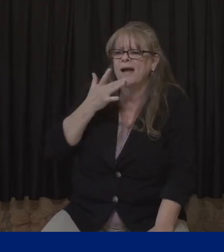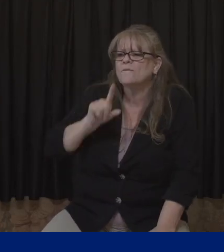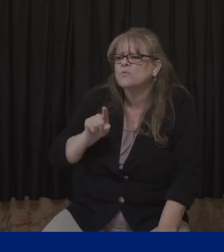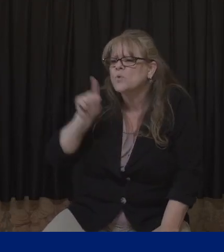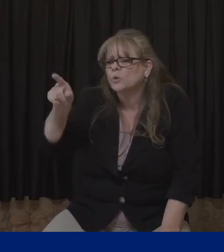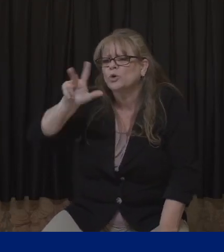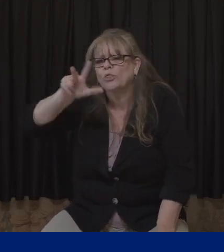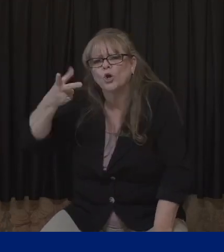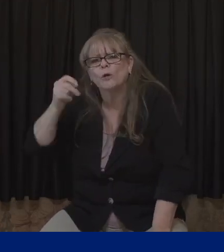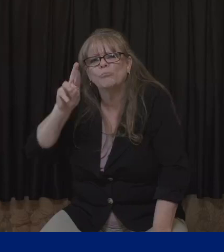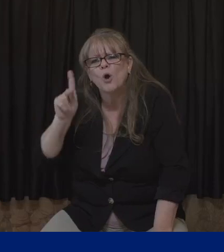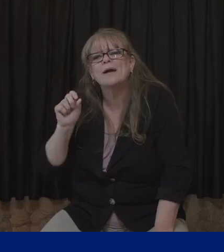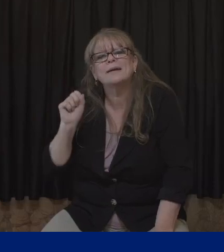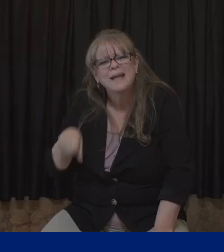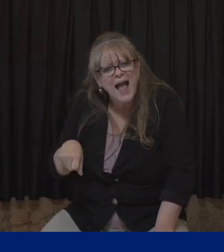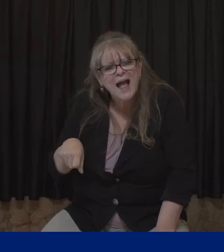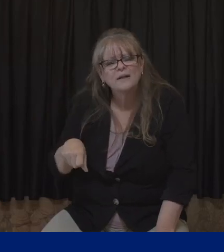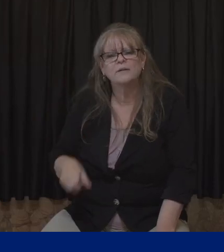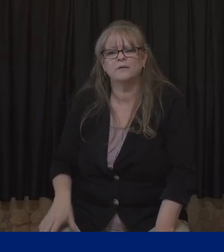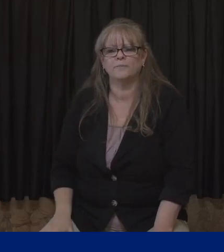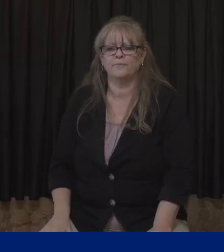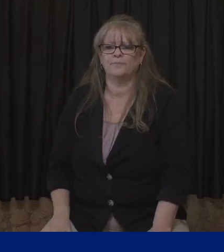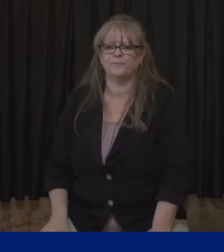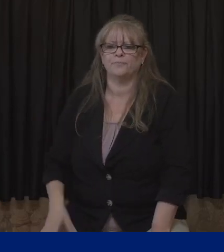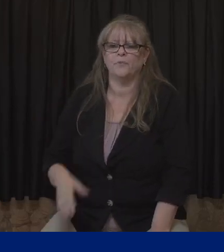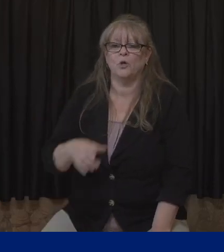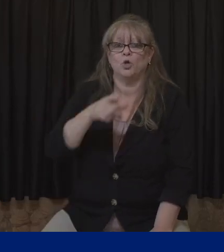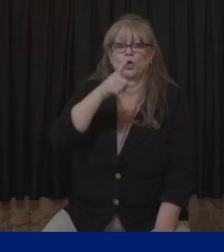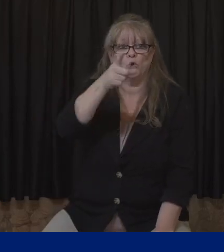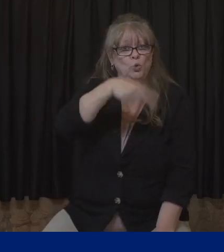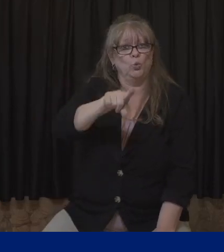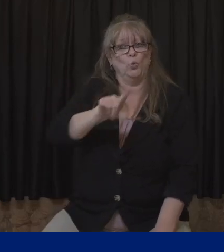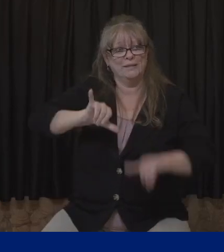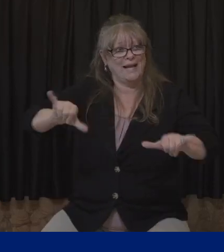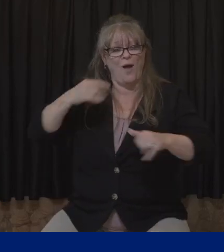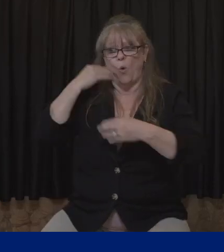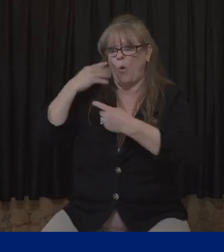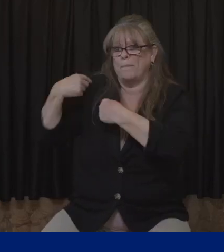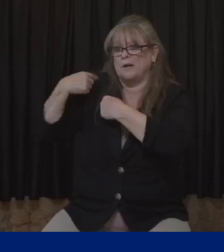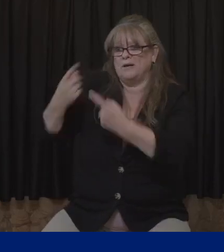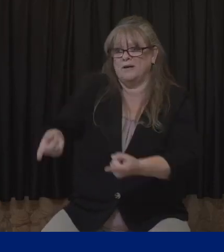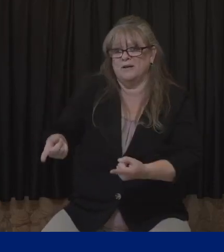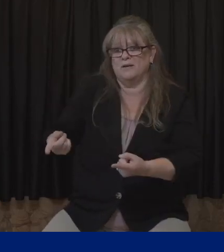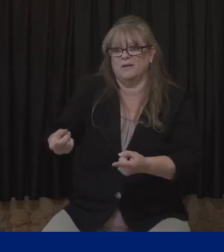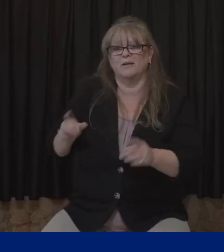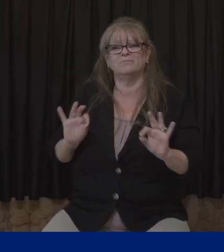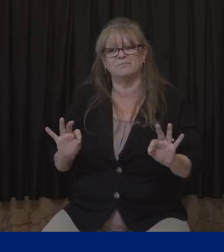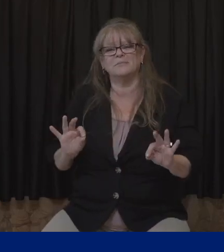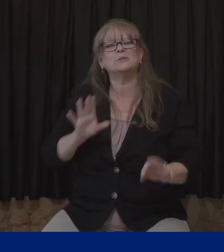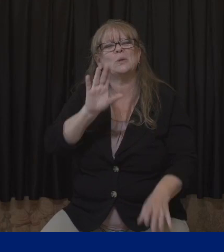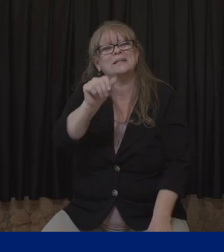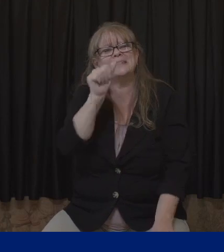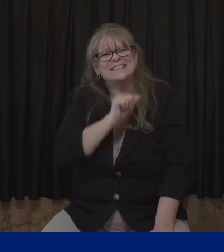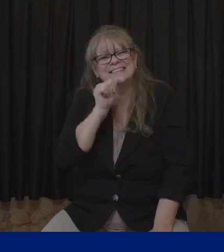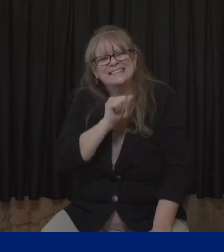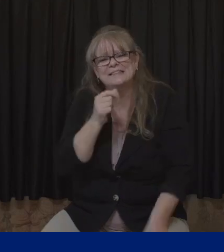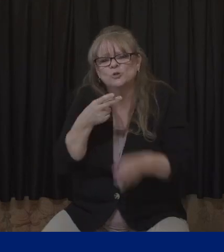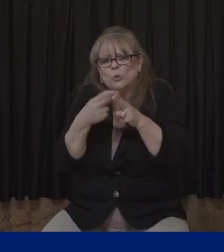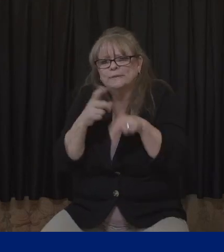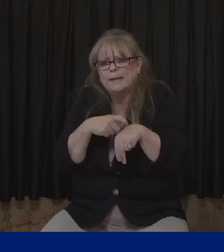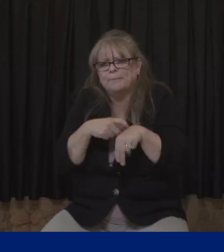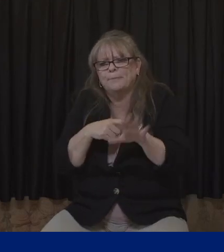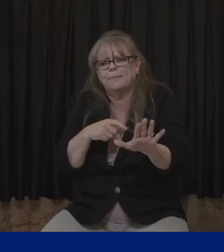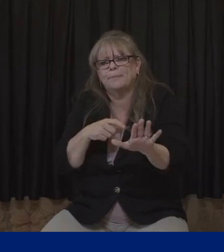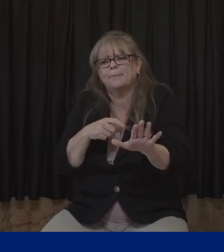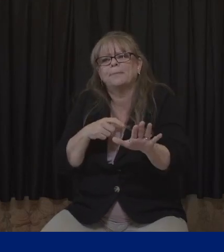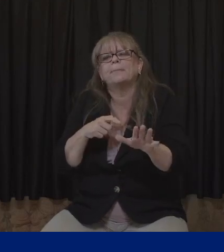what, you made the sacrifice of staying at home for 32 days. I think you can make the sacrifice of going to your second or third favorite park for another month. And that's all